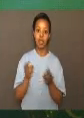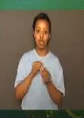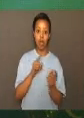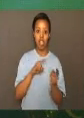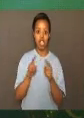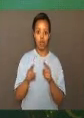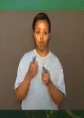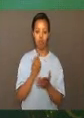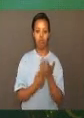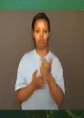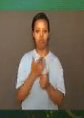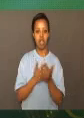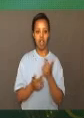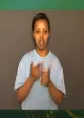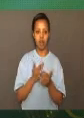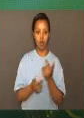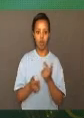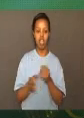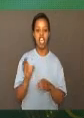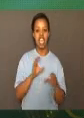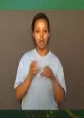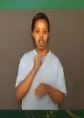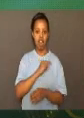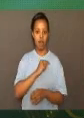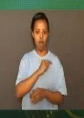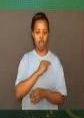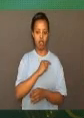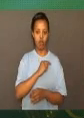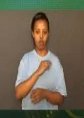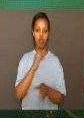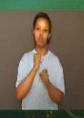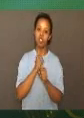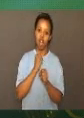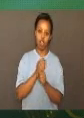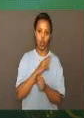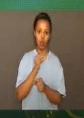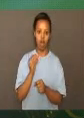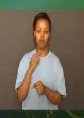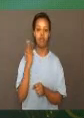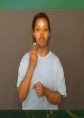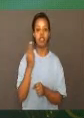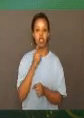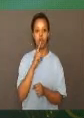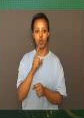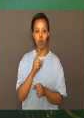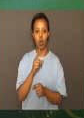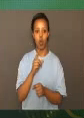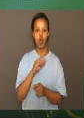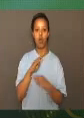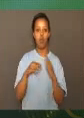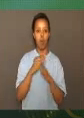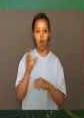chemical properties, explain the structure and function of